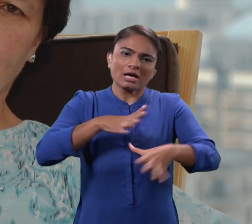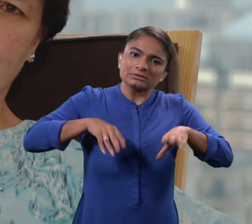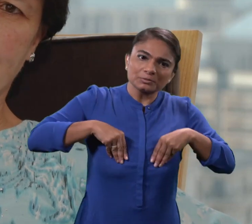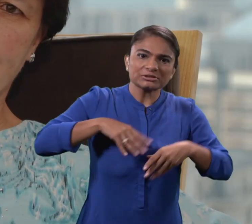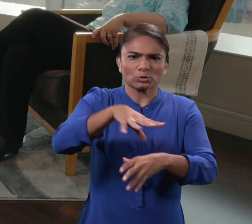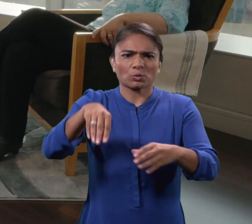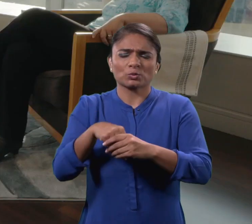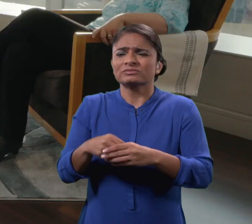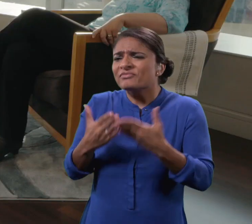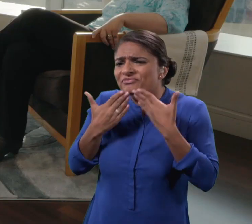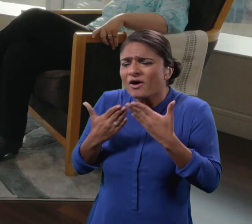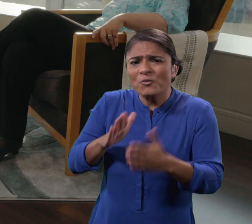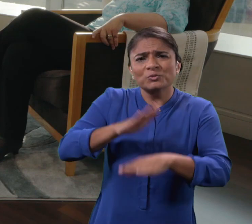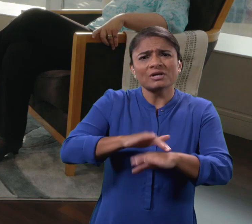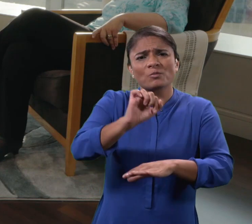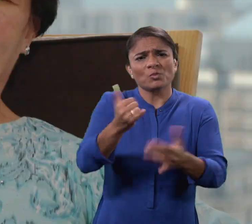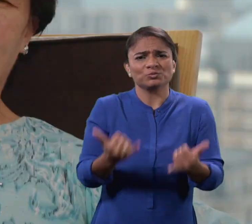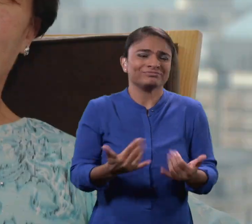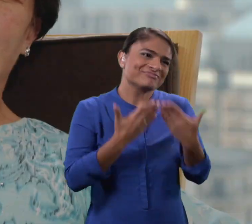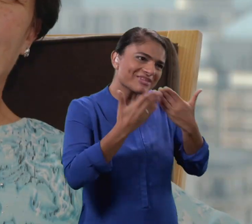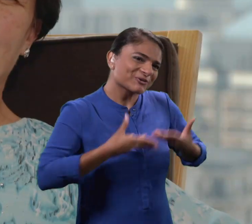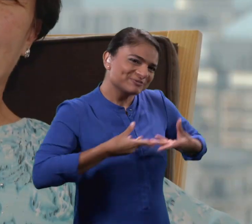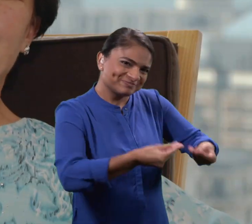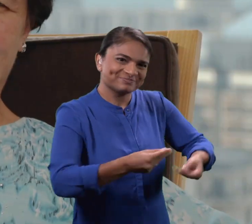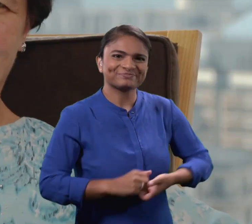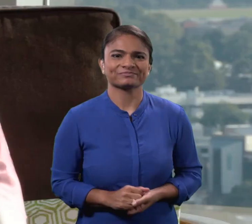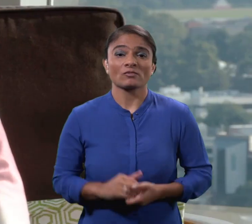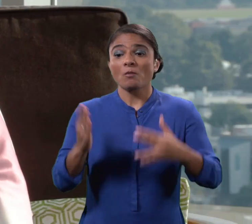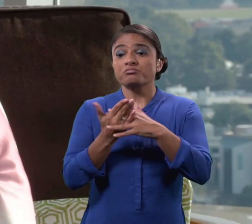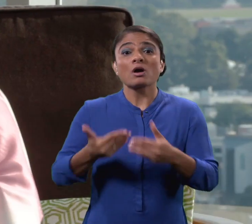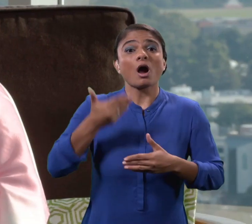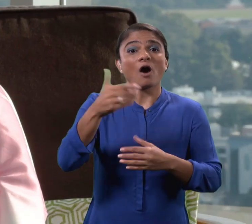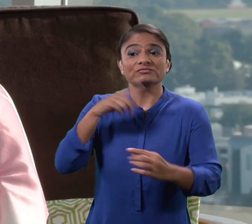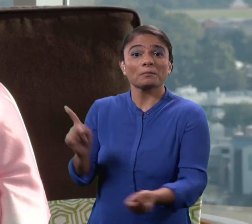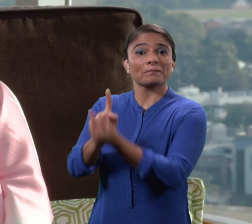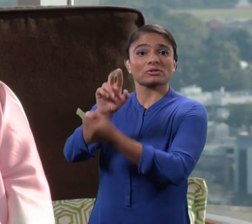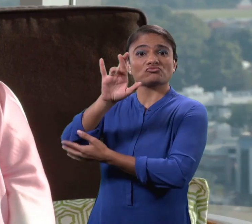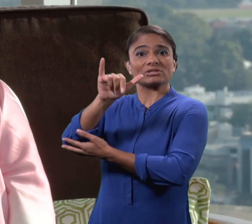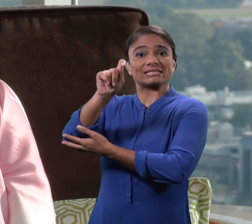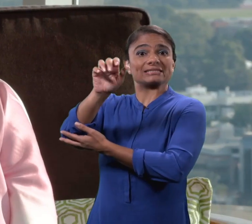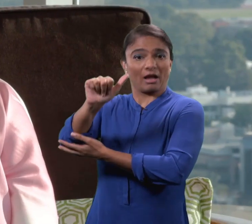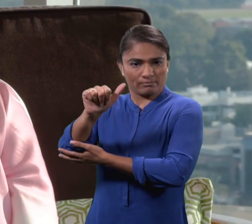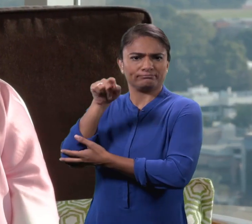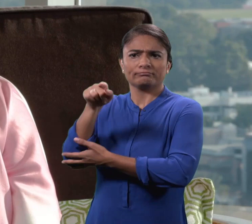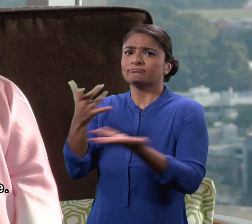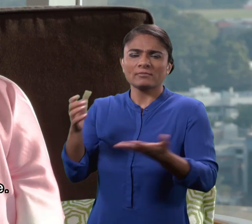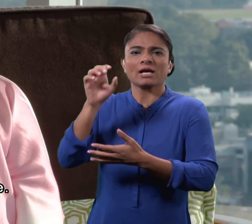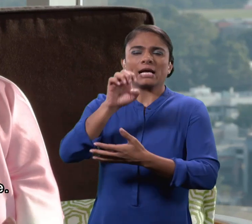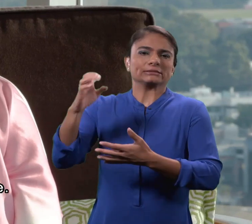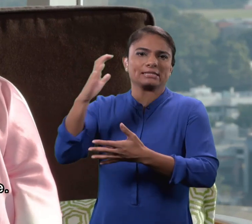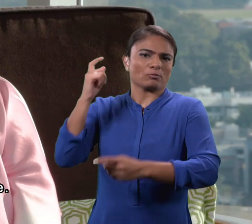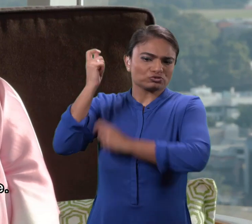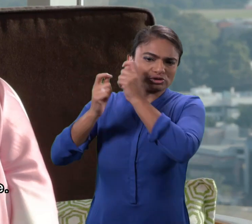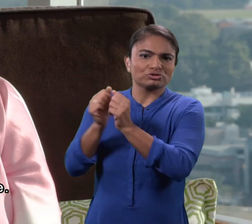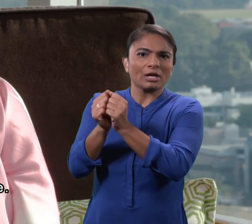and inclusion. Thank you so much for your time today. Thank you for having me. After the break, we meet up with Rita Malangeni, a